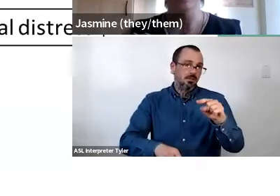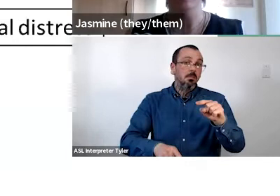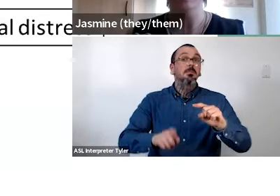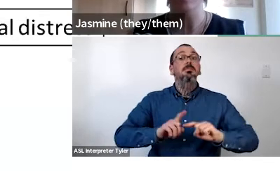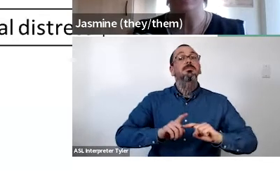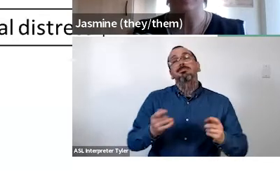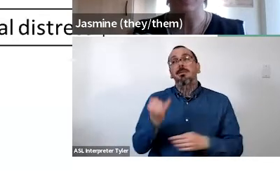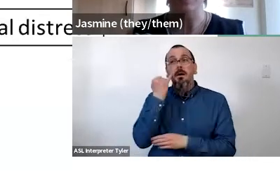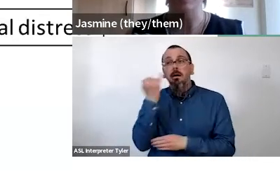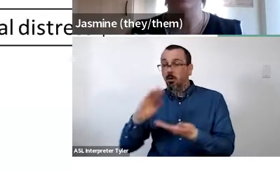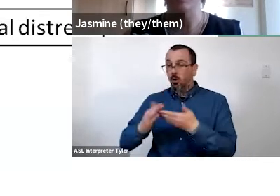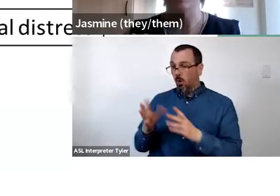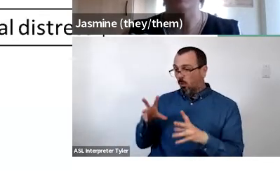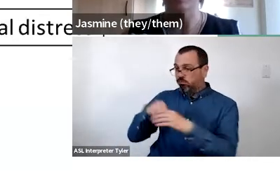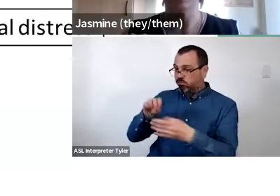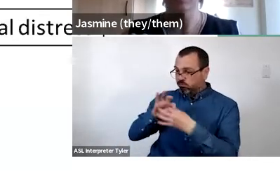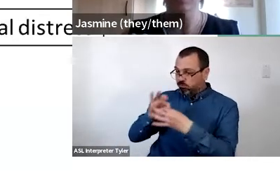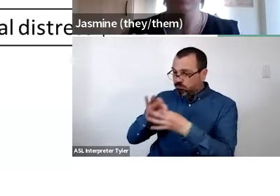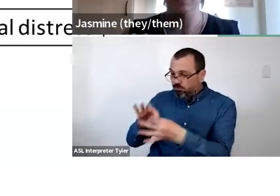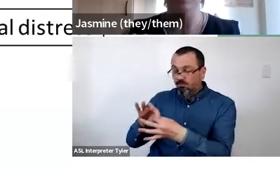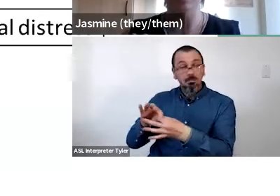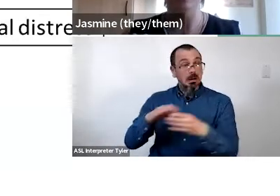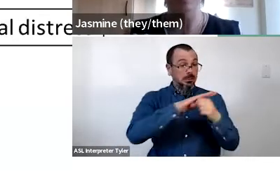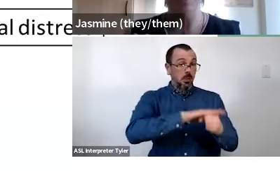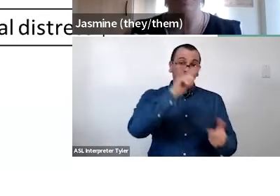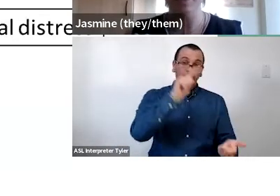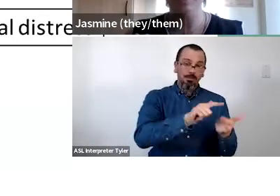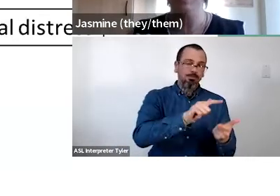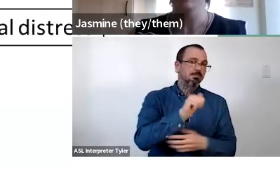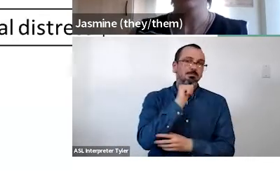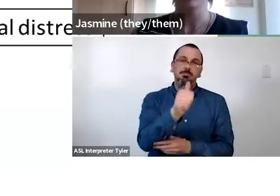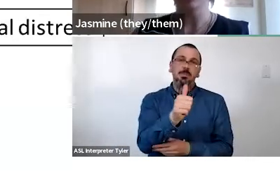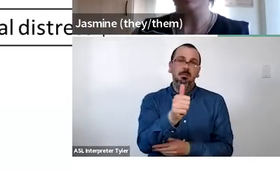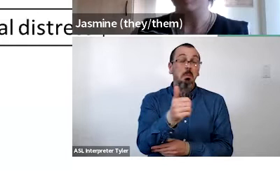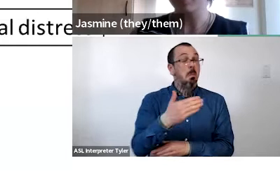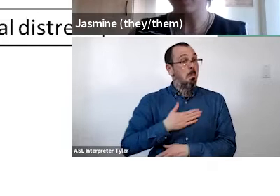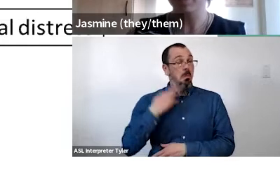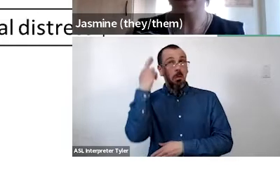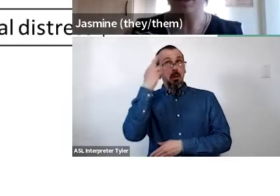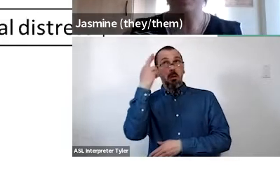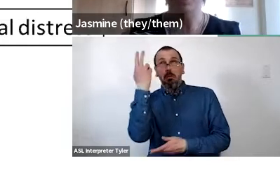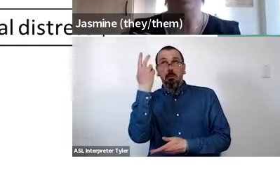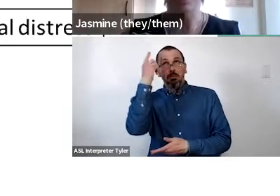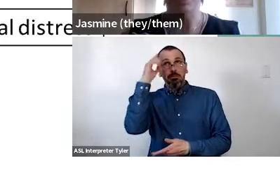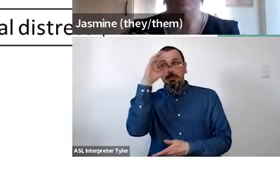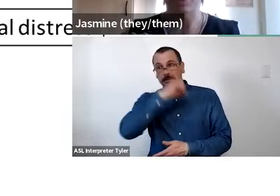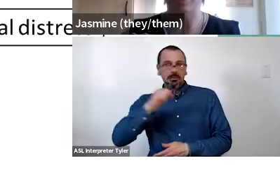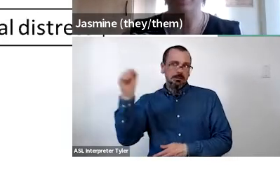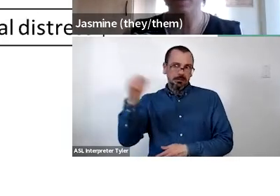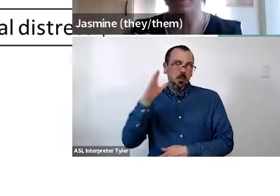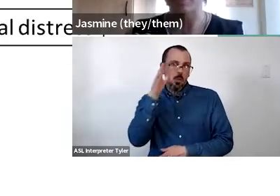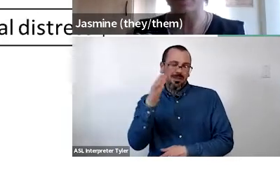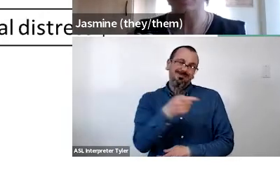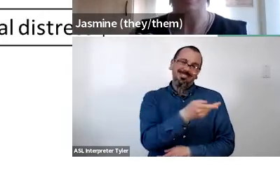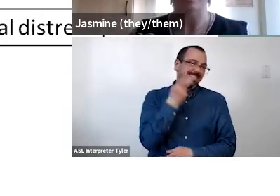not lessen the effect of minority stress on psychological distress as hypothesized, nor did it increase the link between minority stress